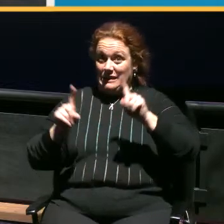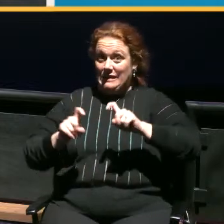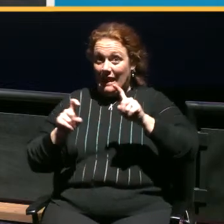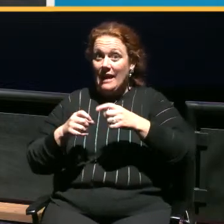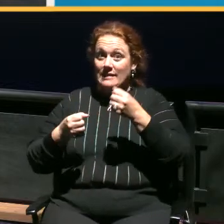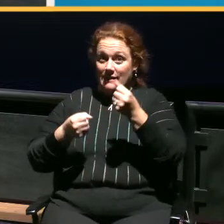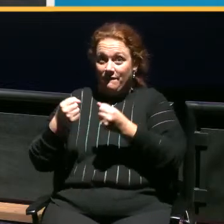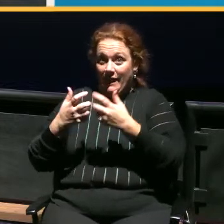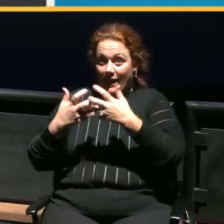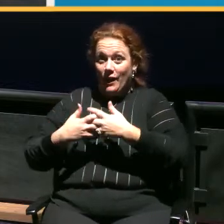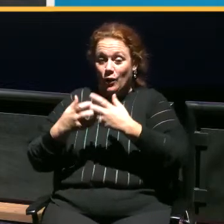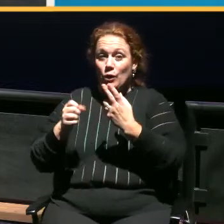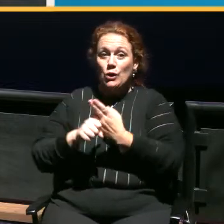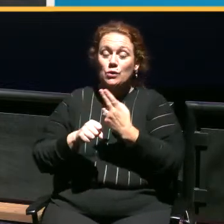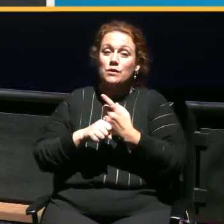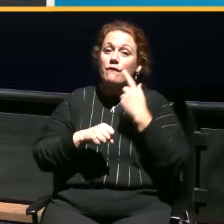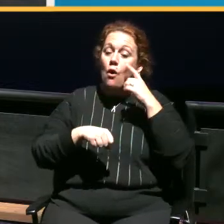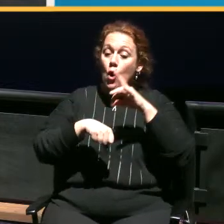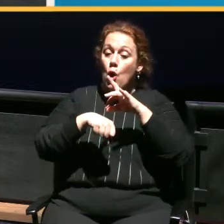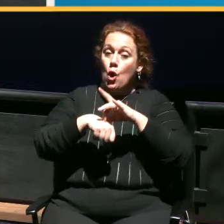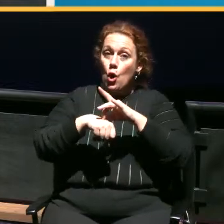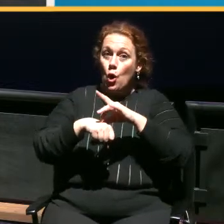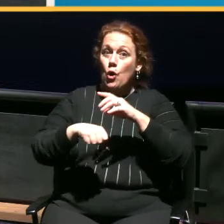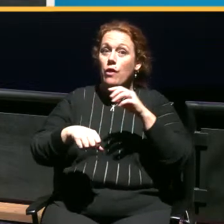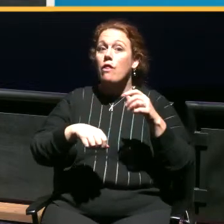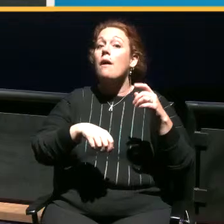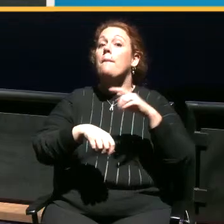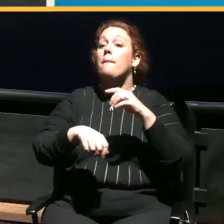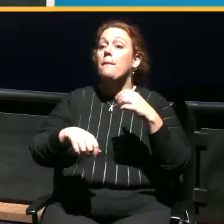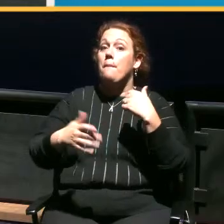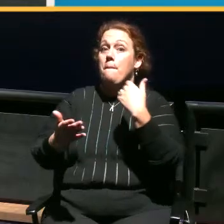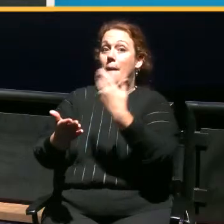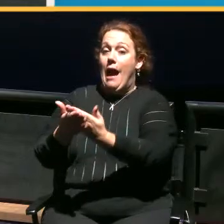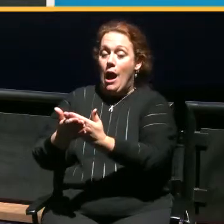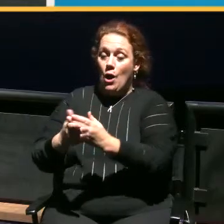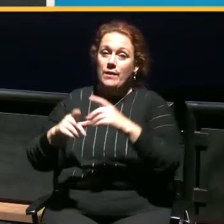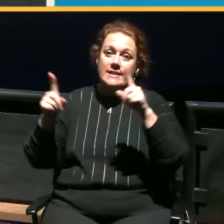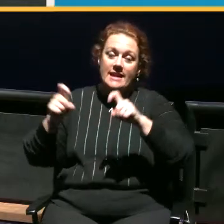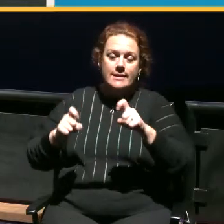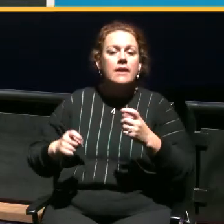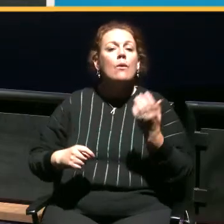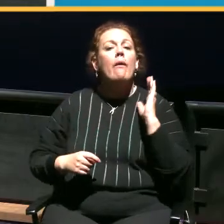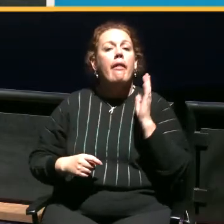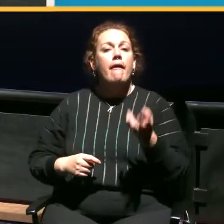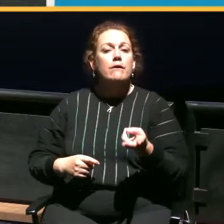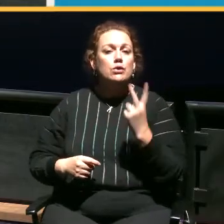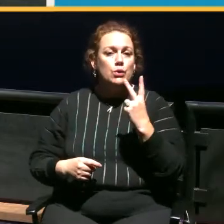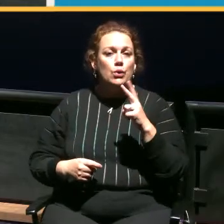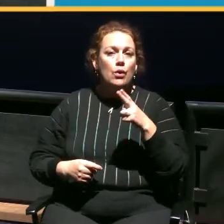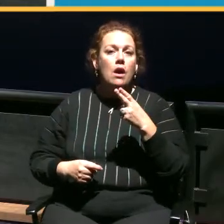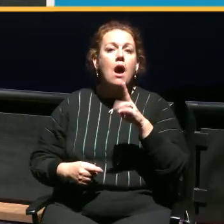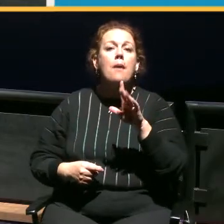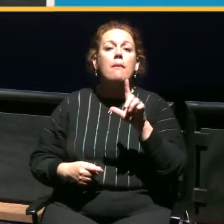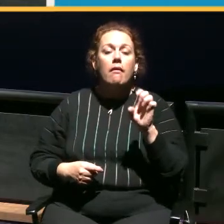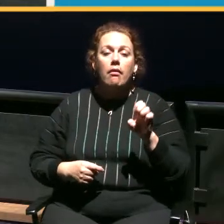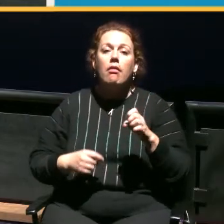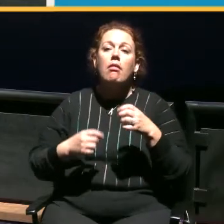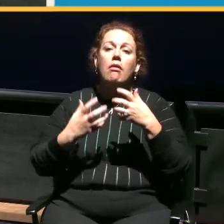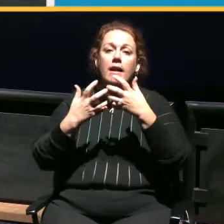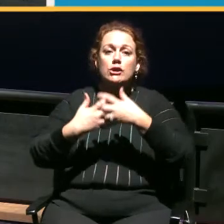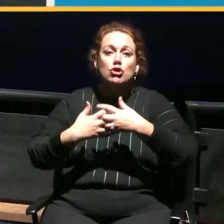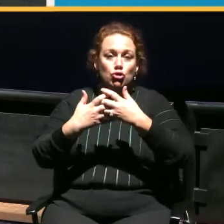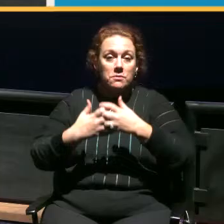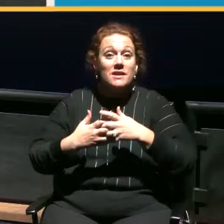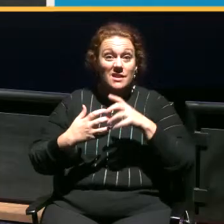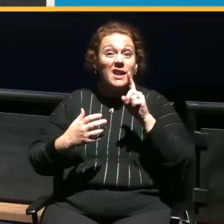Earthbound testing, but displayed nearby in the gallery will be 2 Hubble instruments that did go to space.